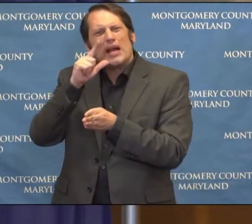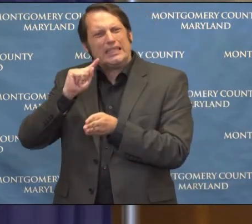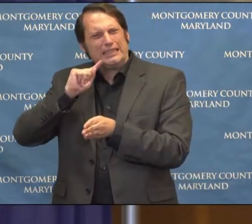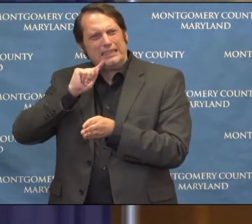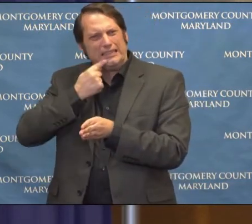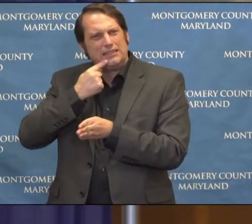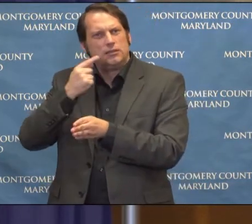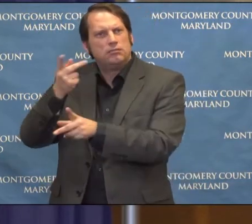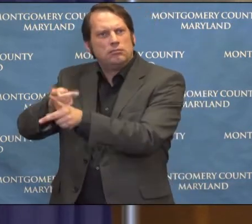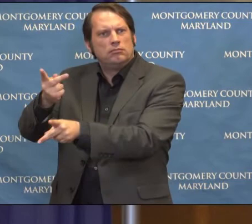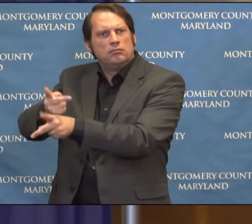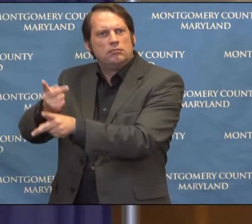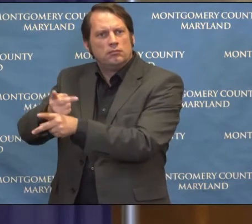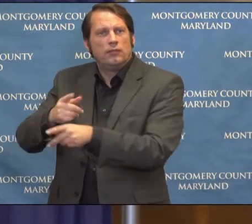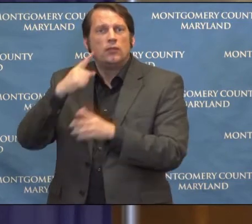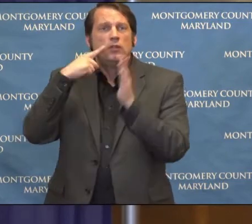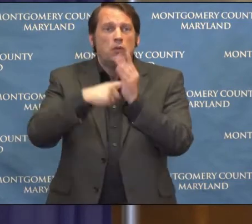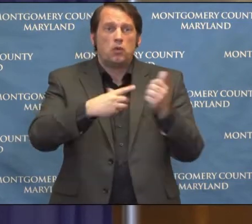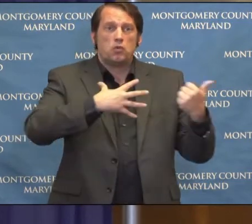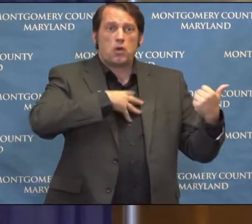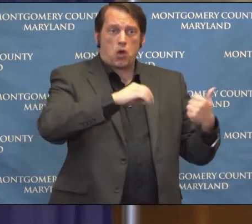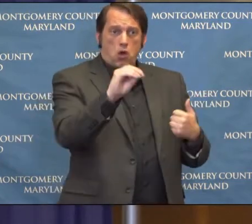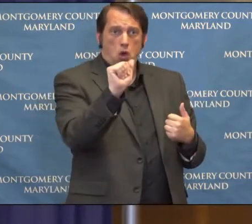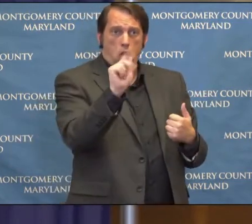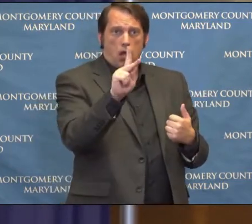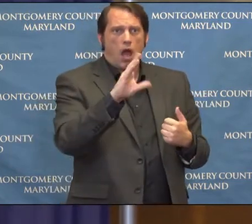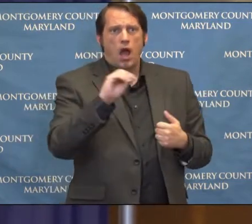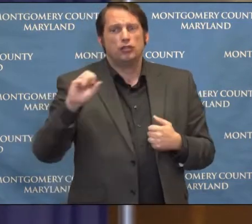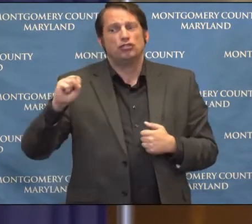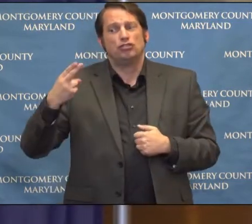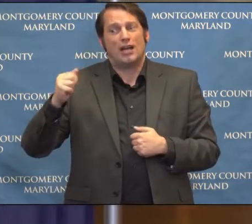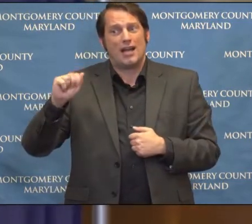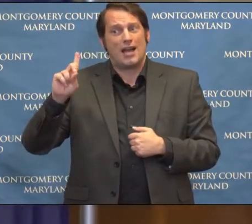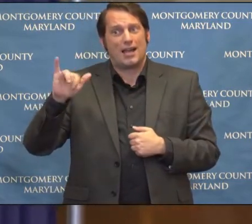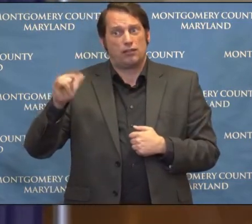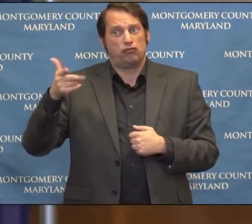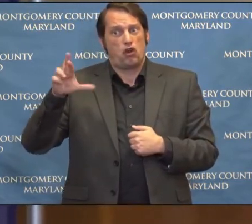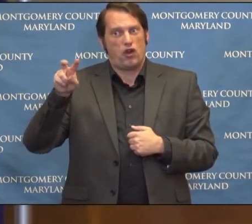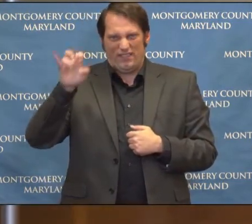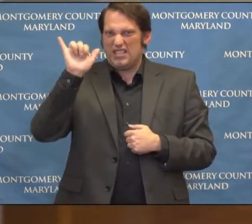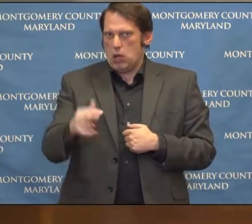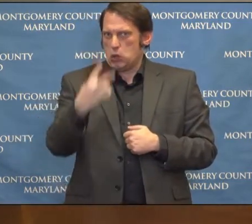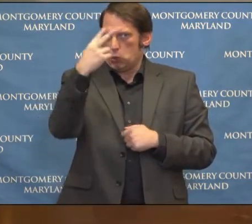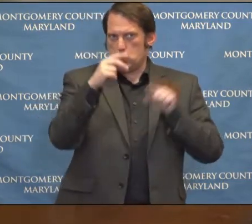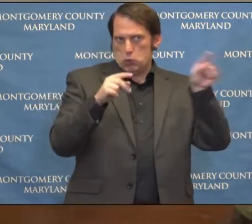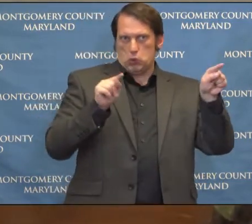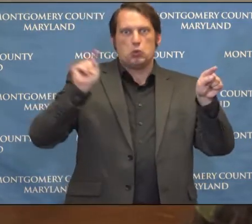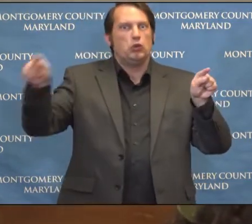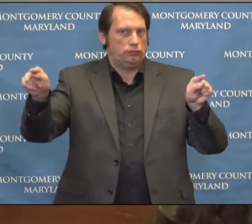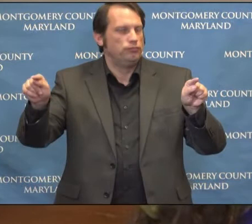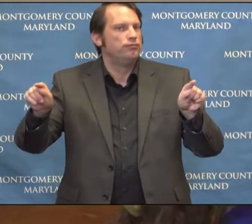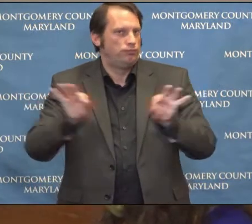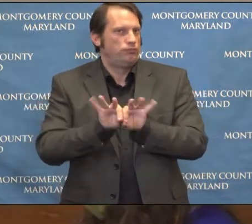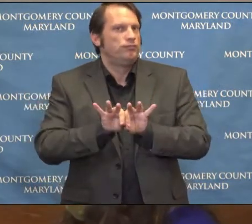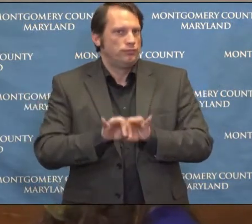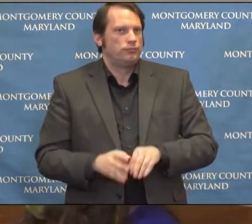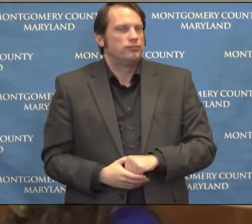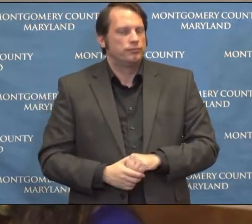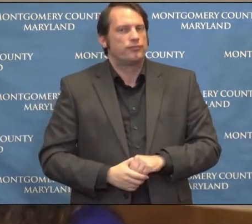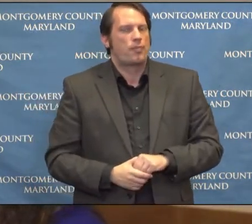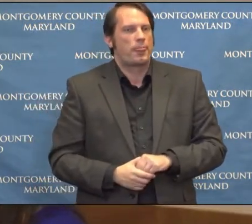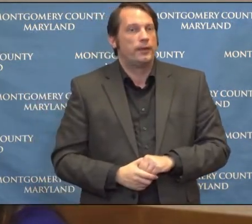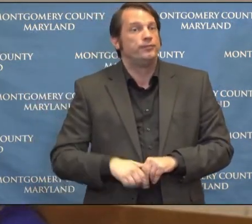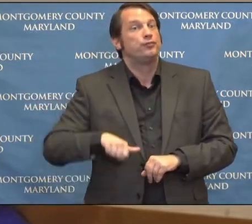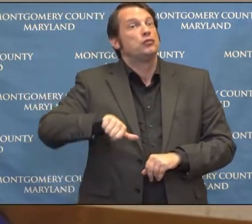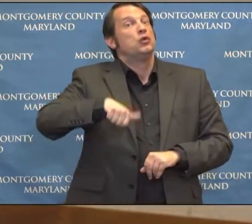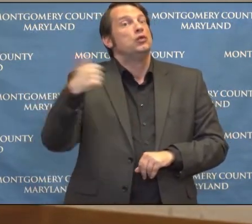Heather, about food services and meals, there are a lot of seniors in Montgomery County and many are at home. They cannot move.